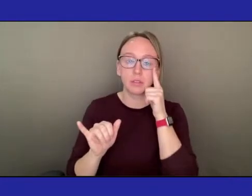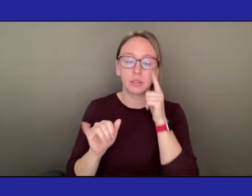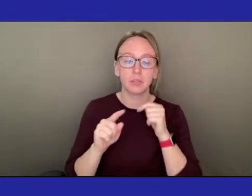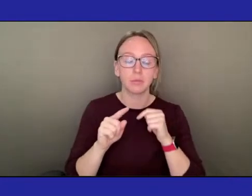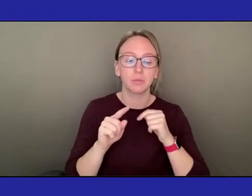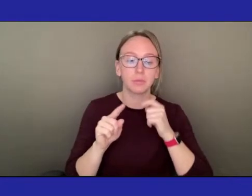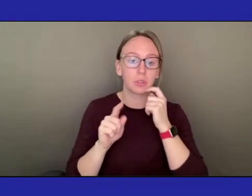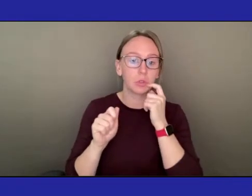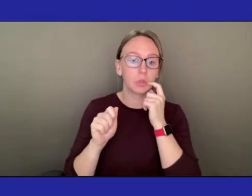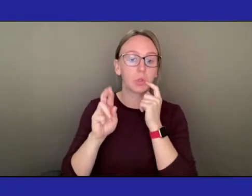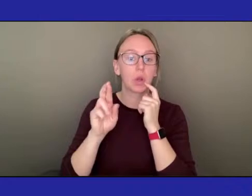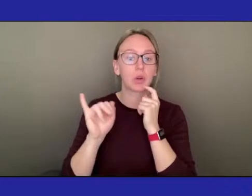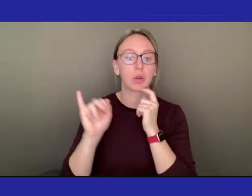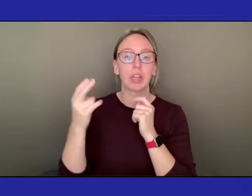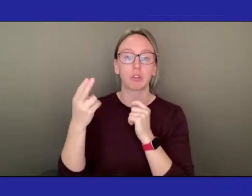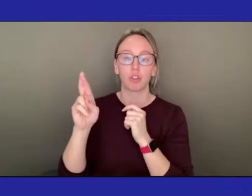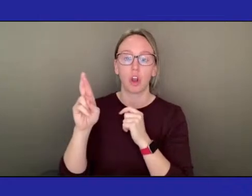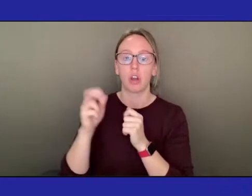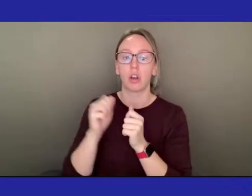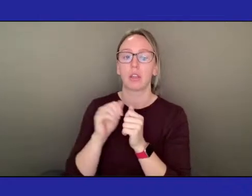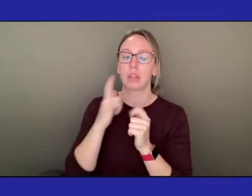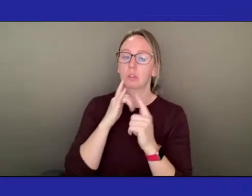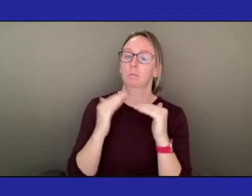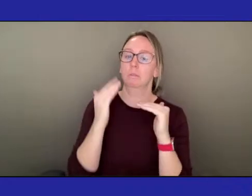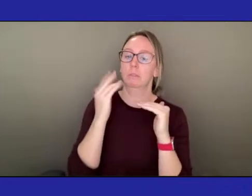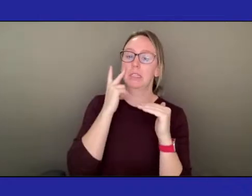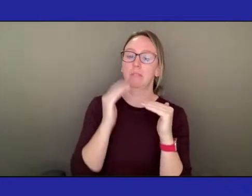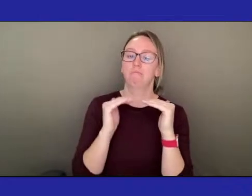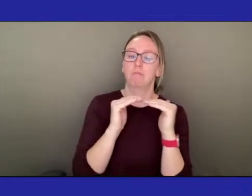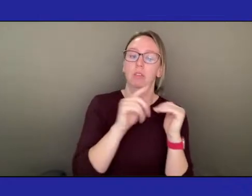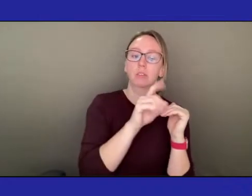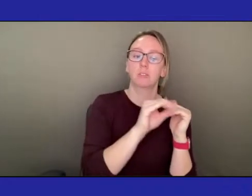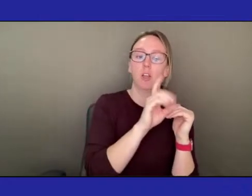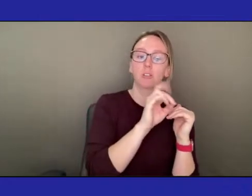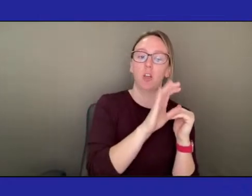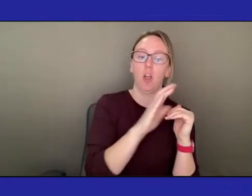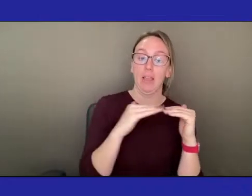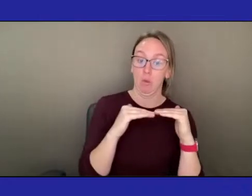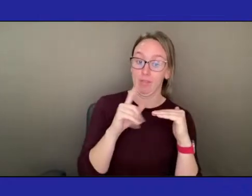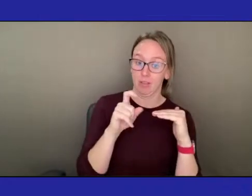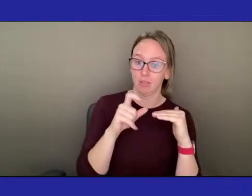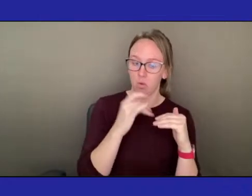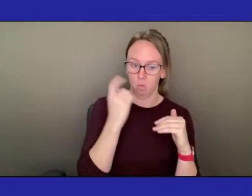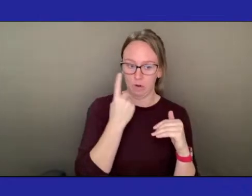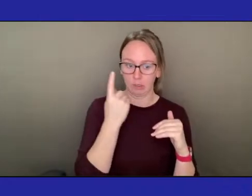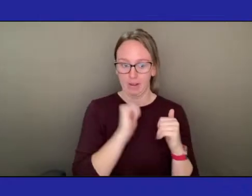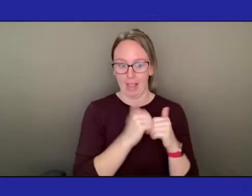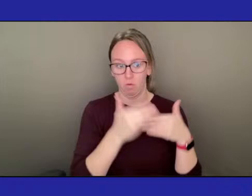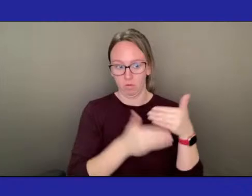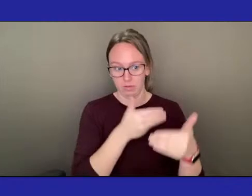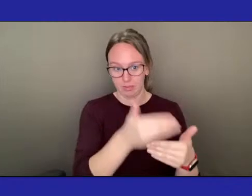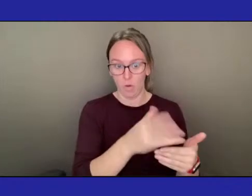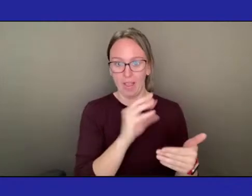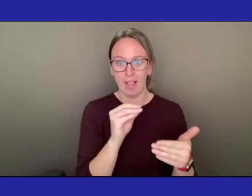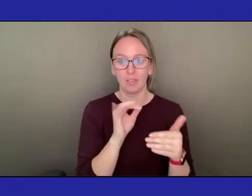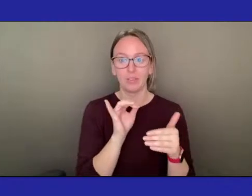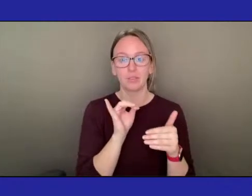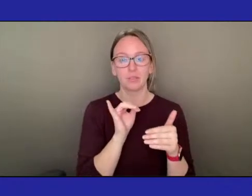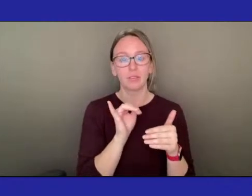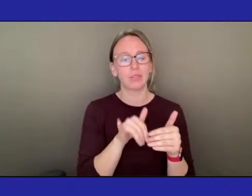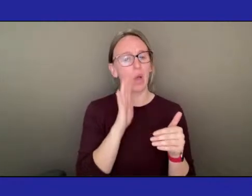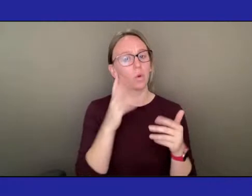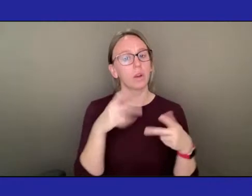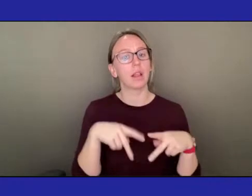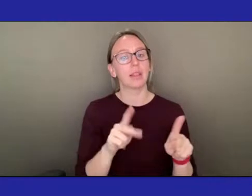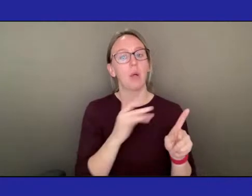ZocDoc equivalent. I'm just wondering how far along we are with that, and is it because that would be allowing the members themselves to